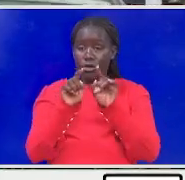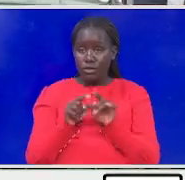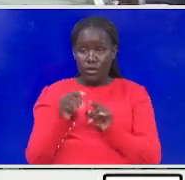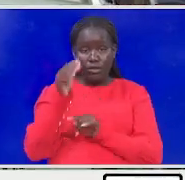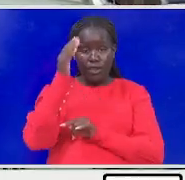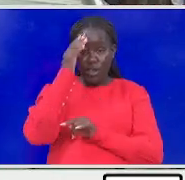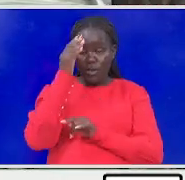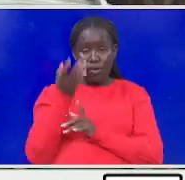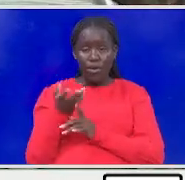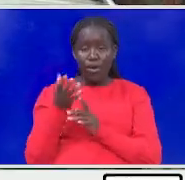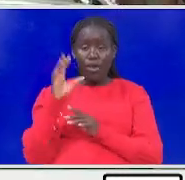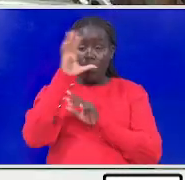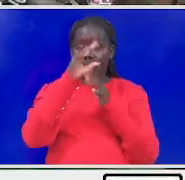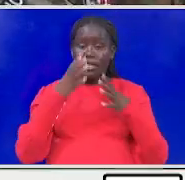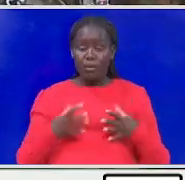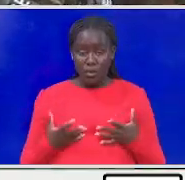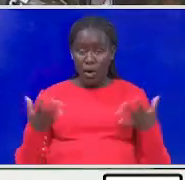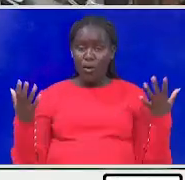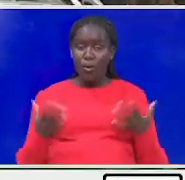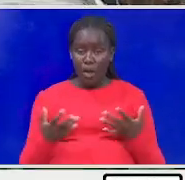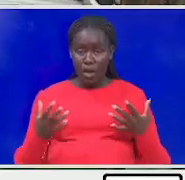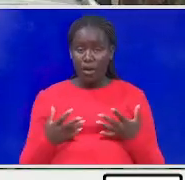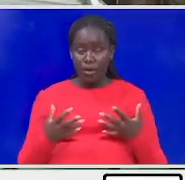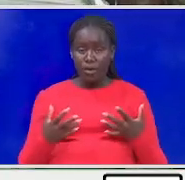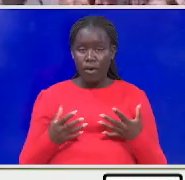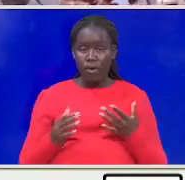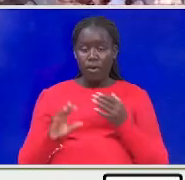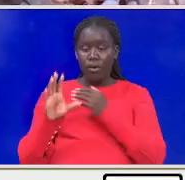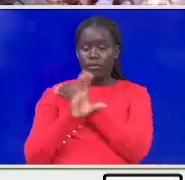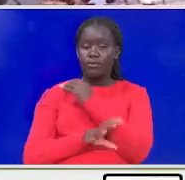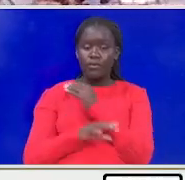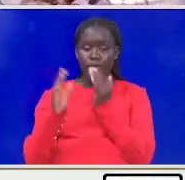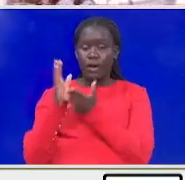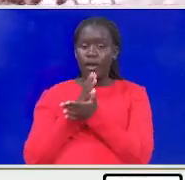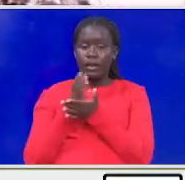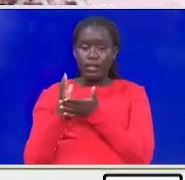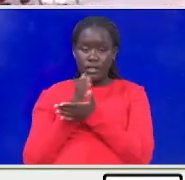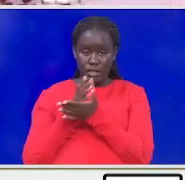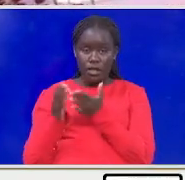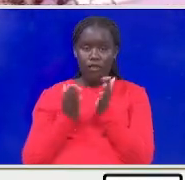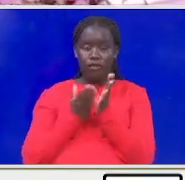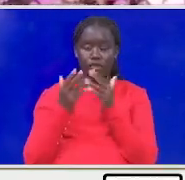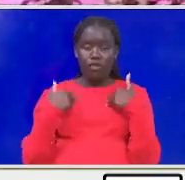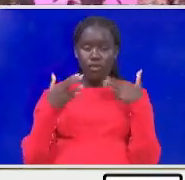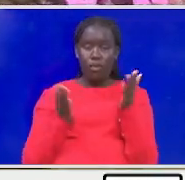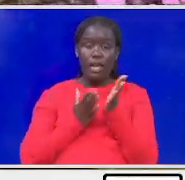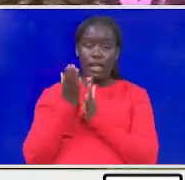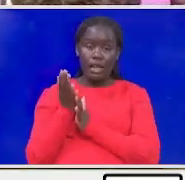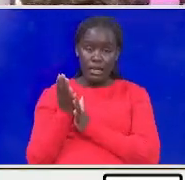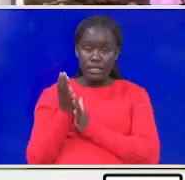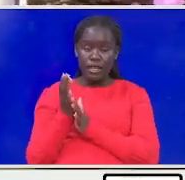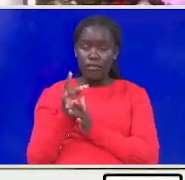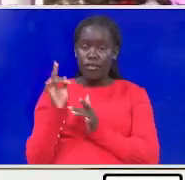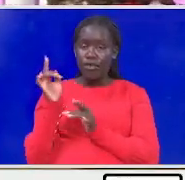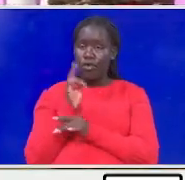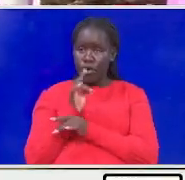are. 3 months after the series of protests witnessed in the country, a section of human rights organizations have strongly condemned human